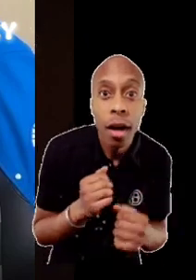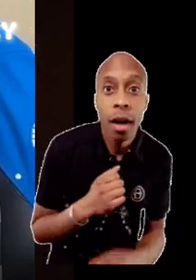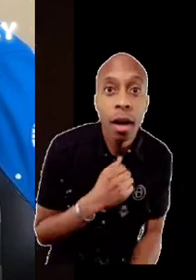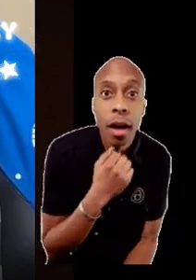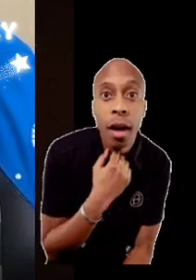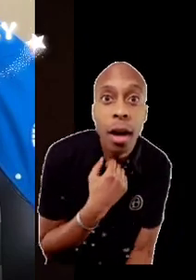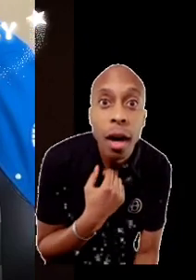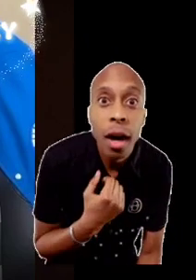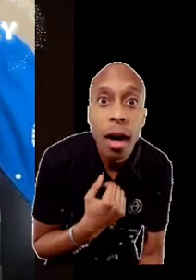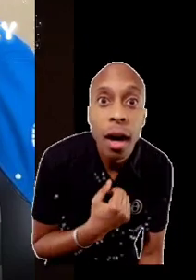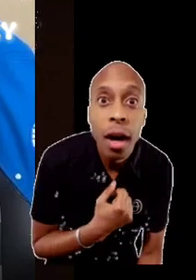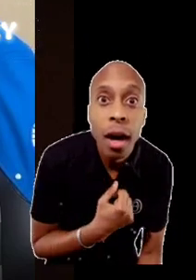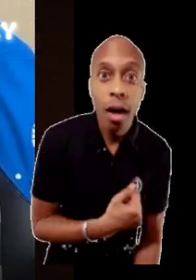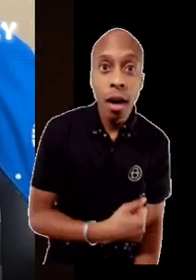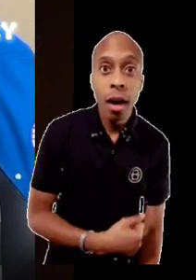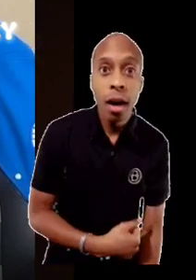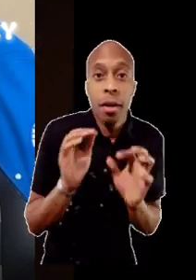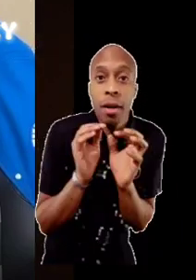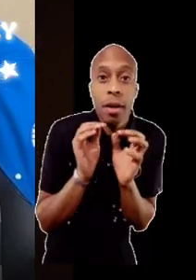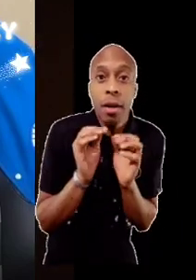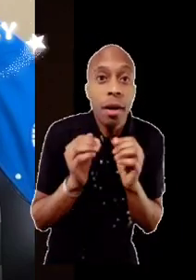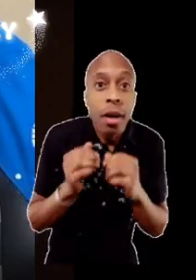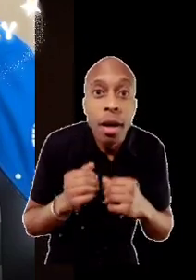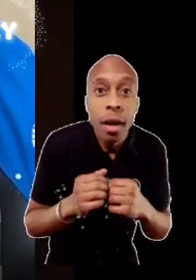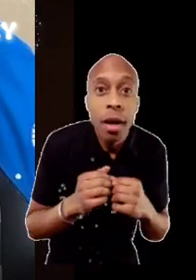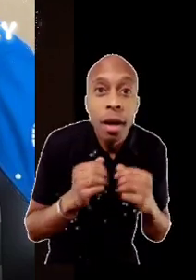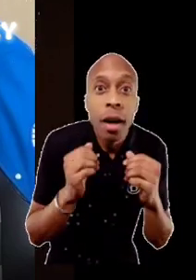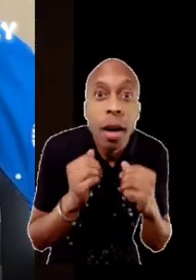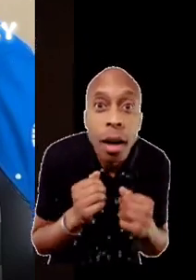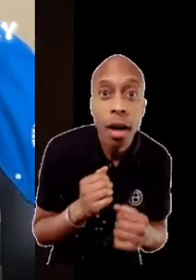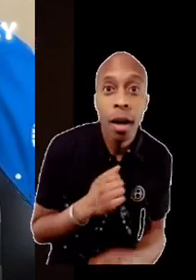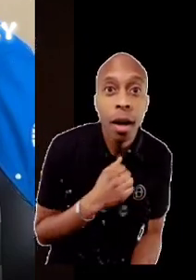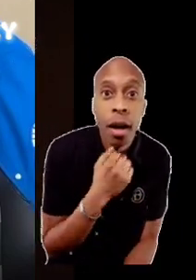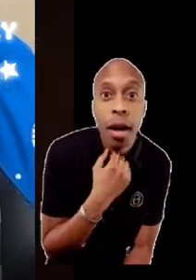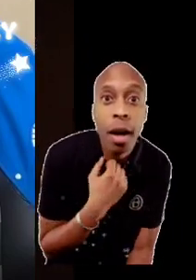Wanna know, yo, Chaw.